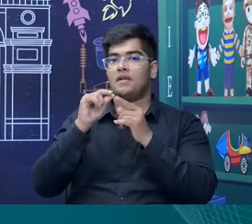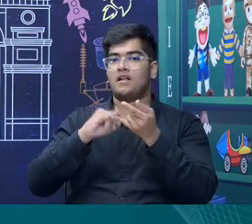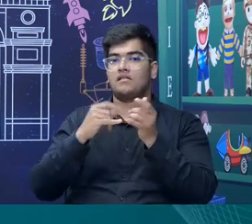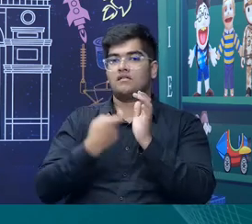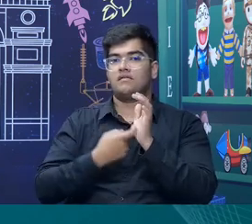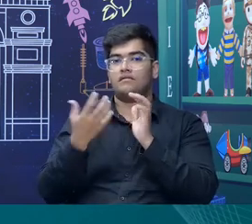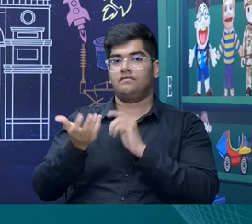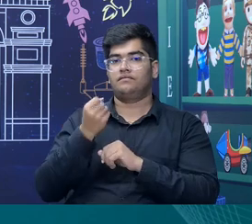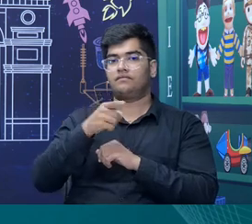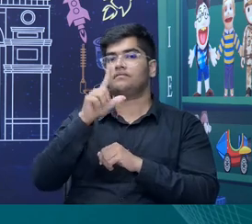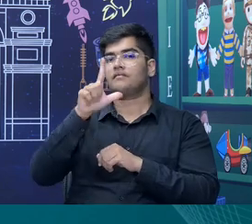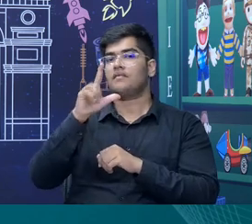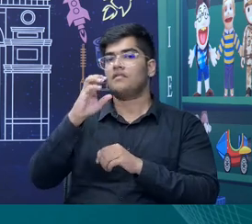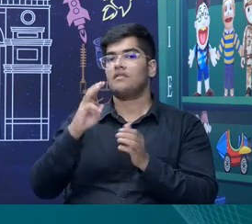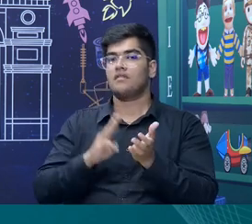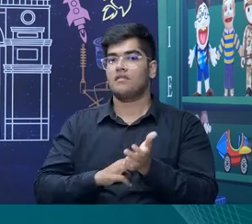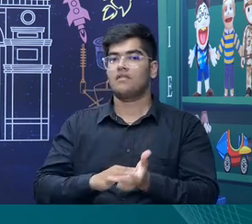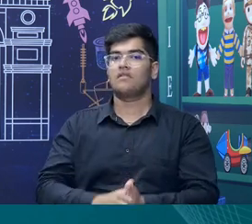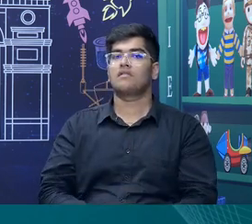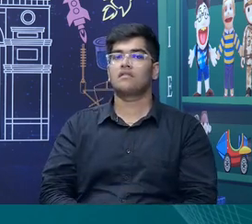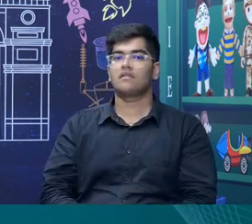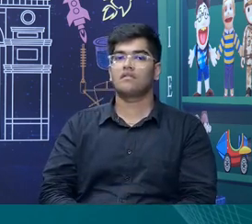you just take the LCM 24